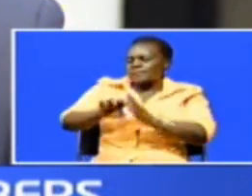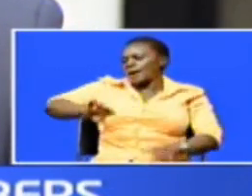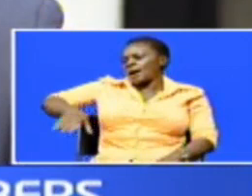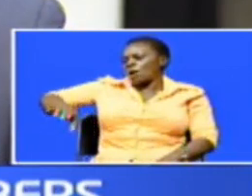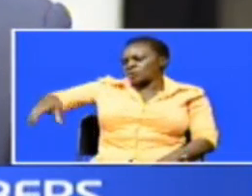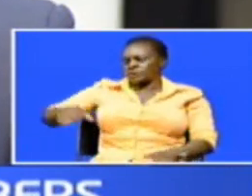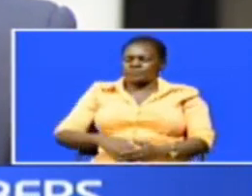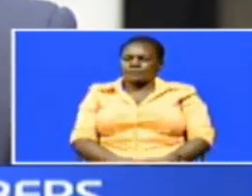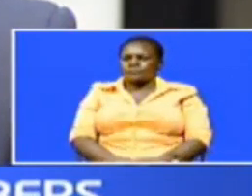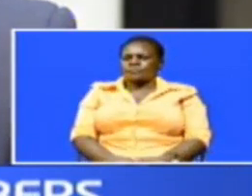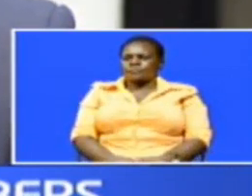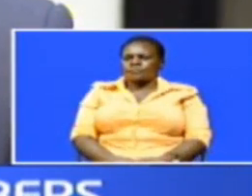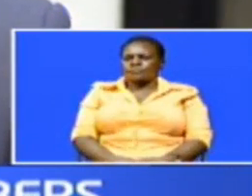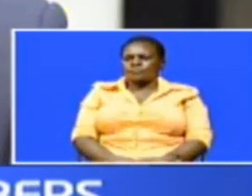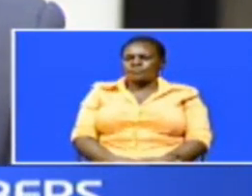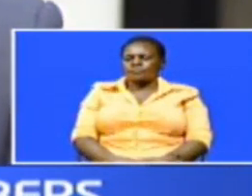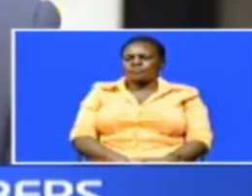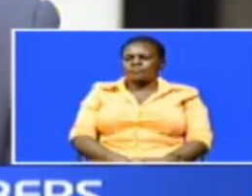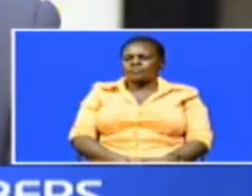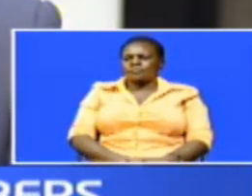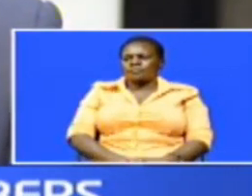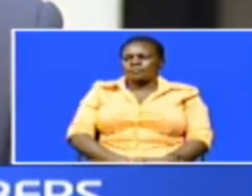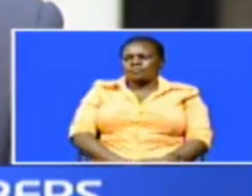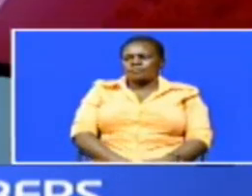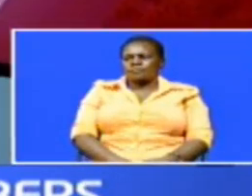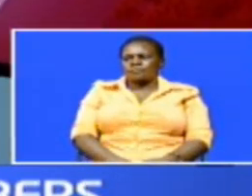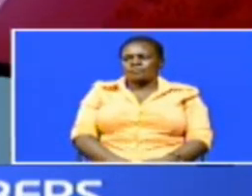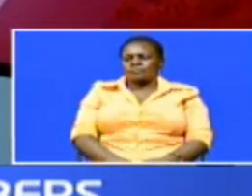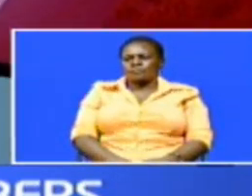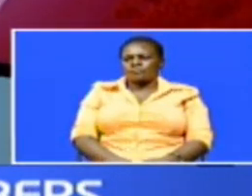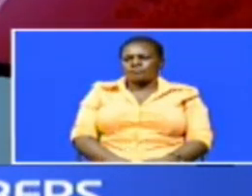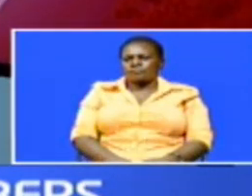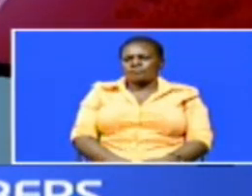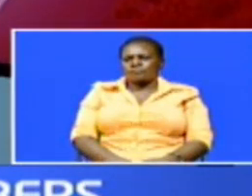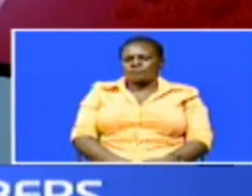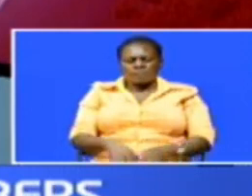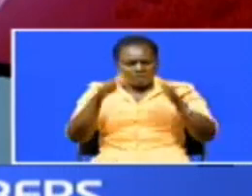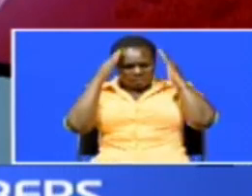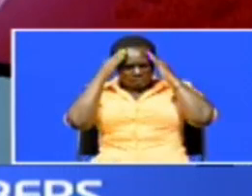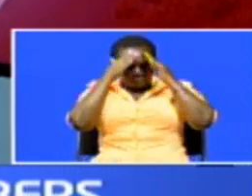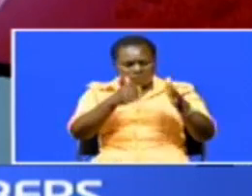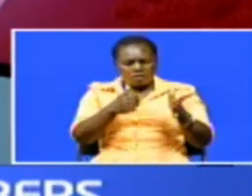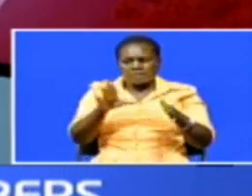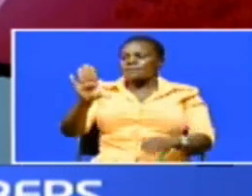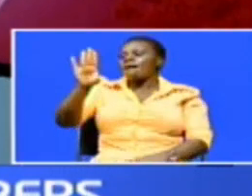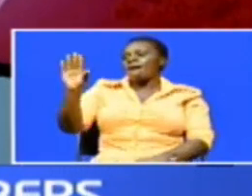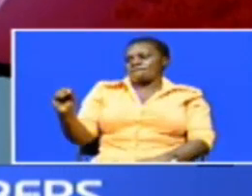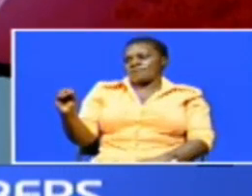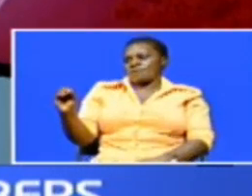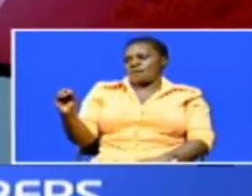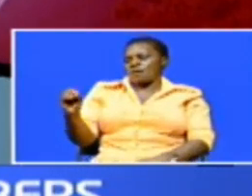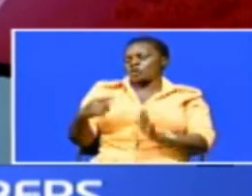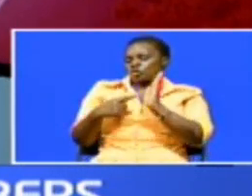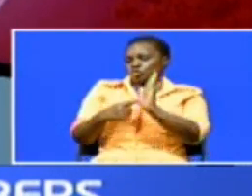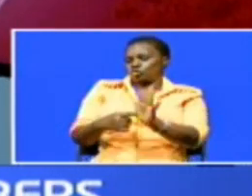doors. Mark Namaswa, KTN News. And I want to focus on the continent to just bring you the numbers